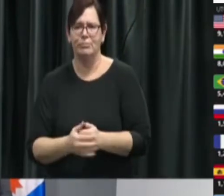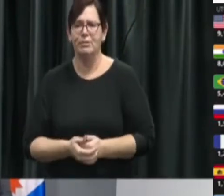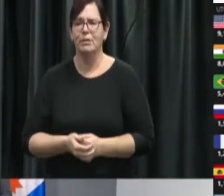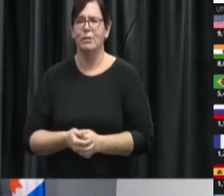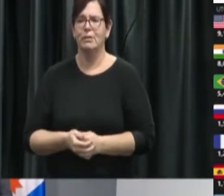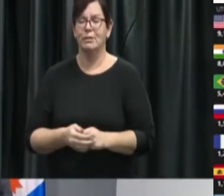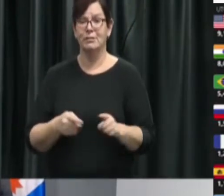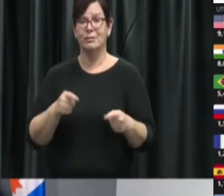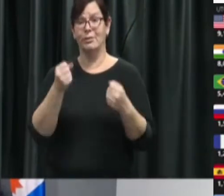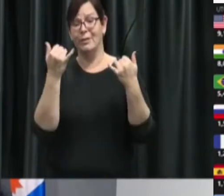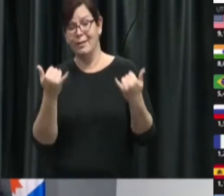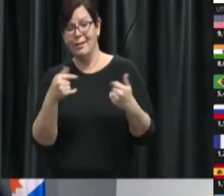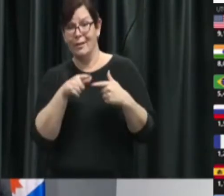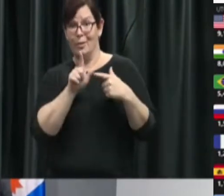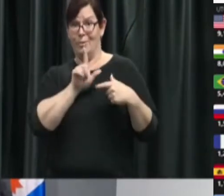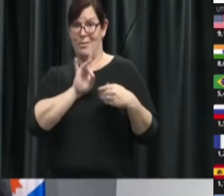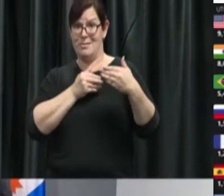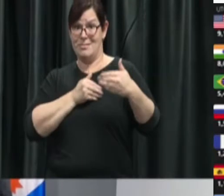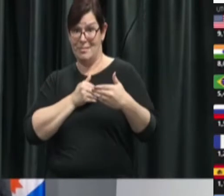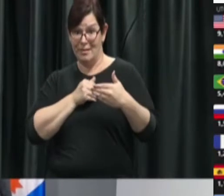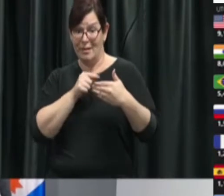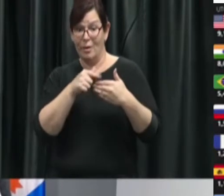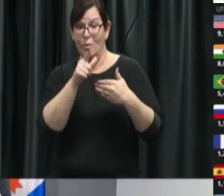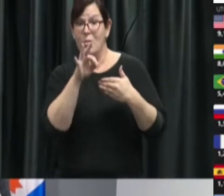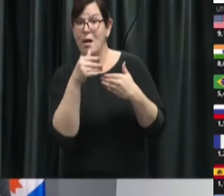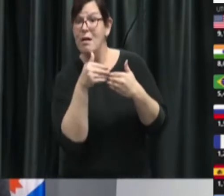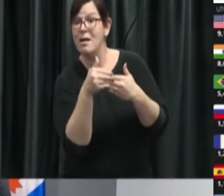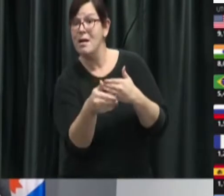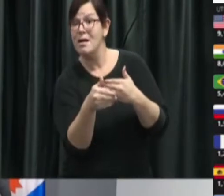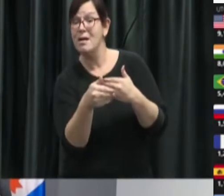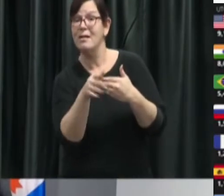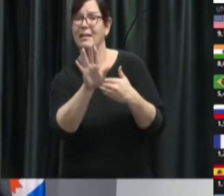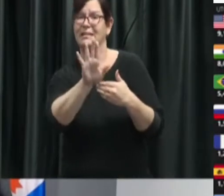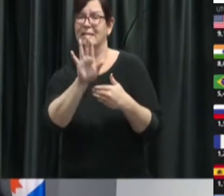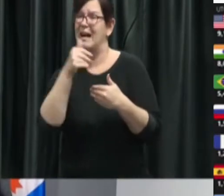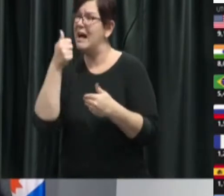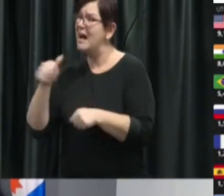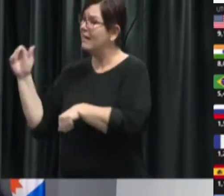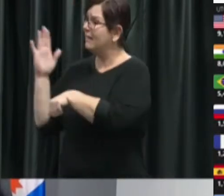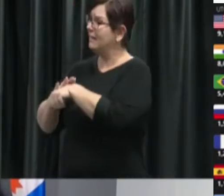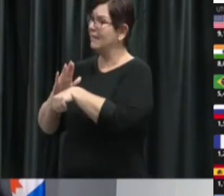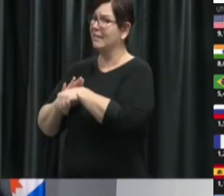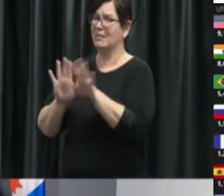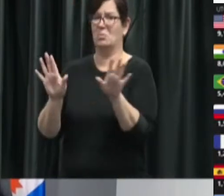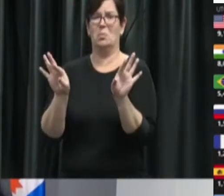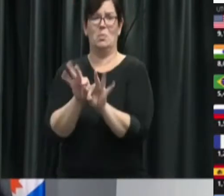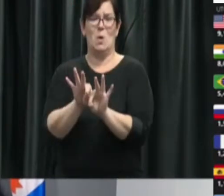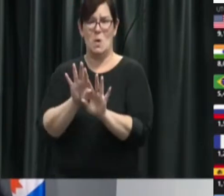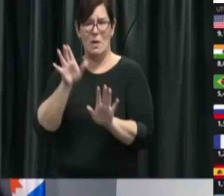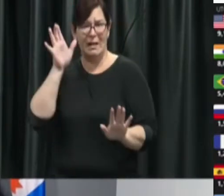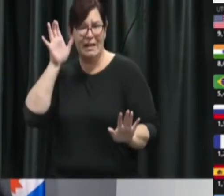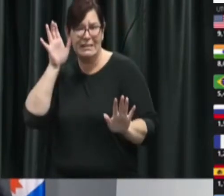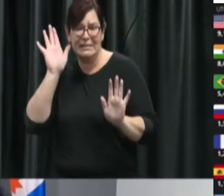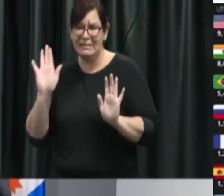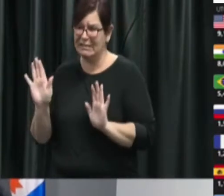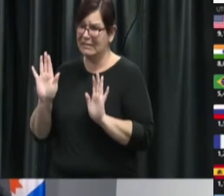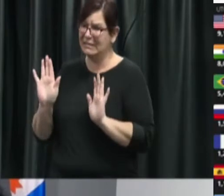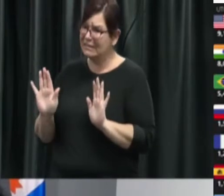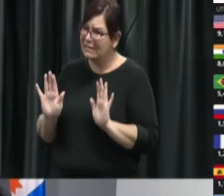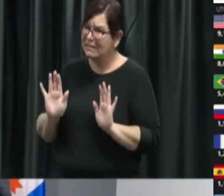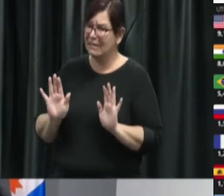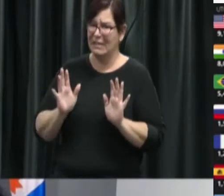careful consideration, as I'm sure it would have, but now I'm sure it will, of at least one doors open safely scenario, which allows us to look at